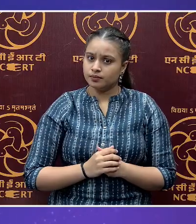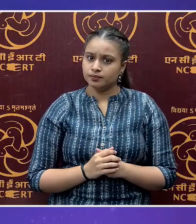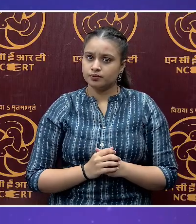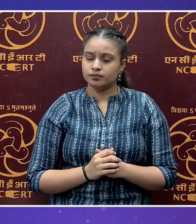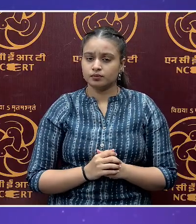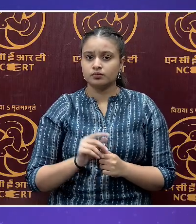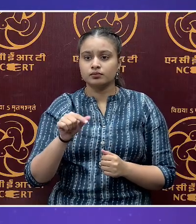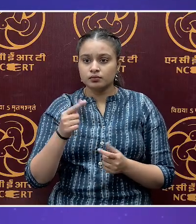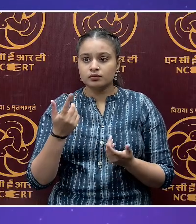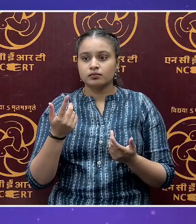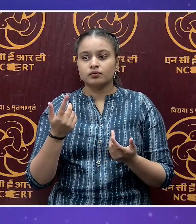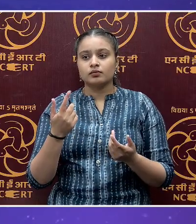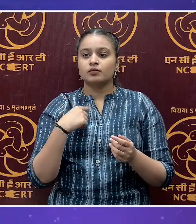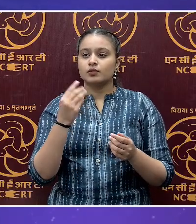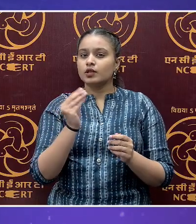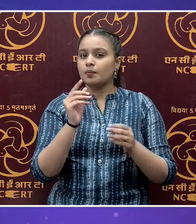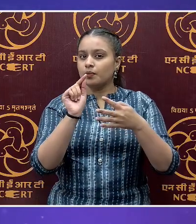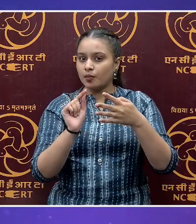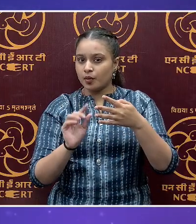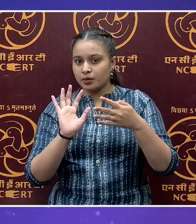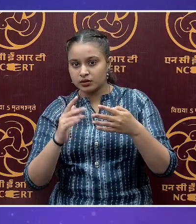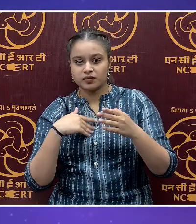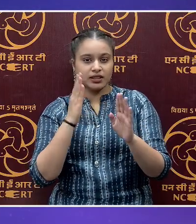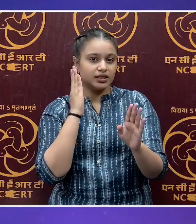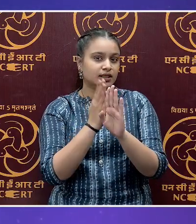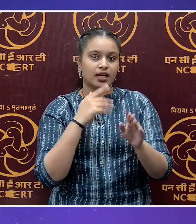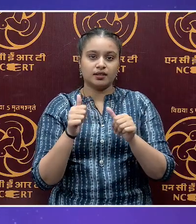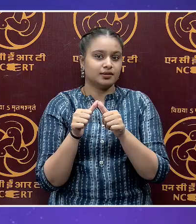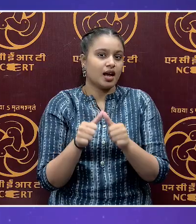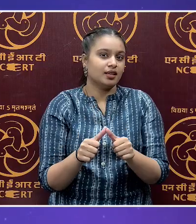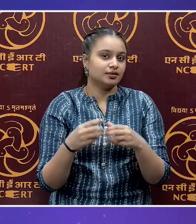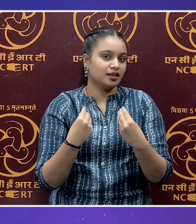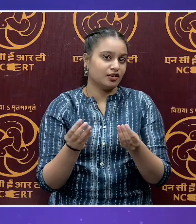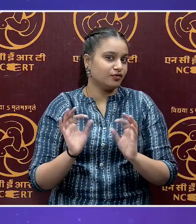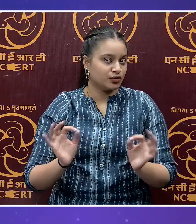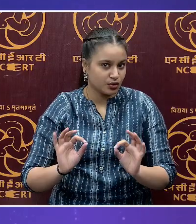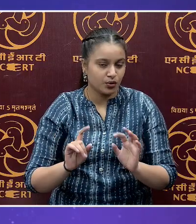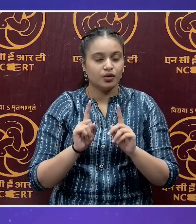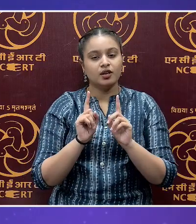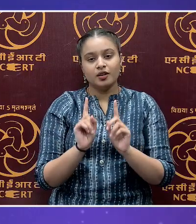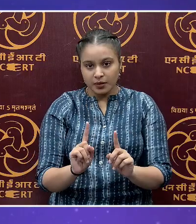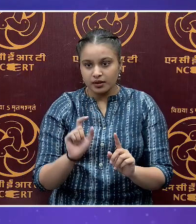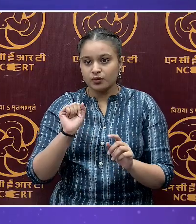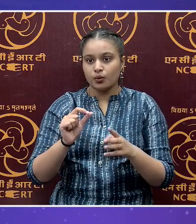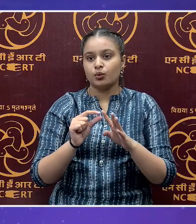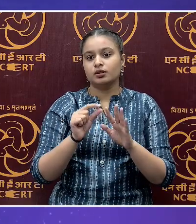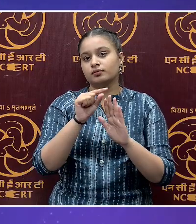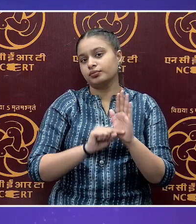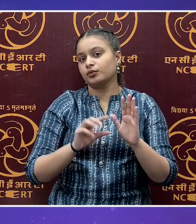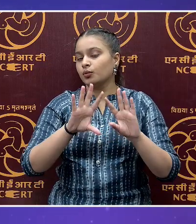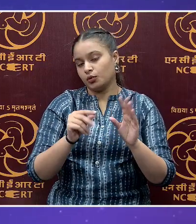process points of view. We cannot give the direct answers, but yeah, we can definitely facilitate here principal